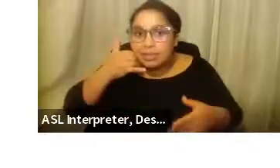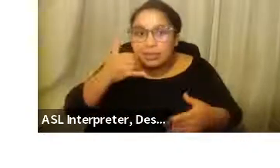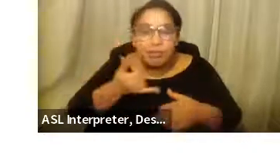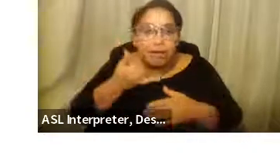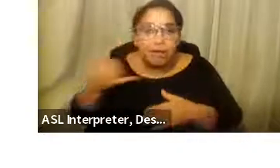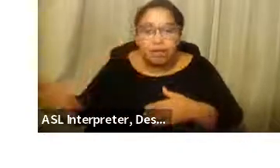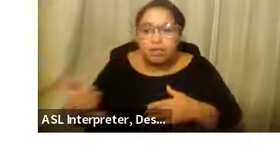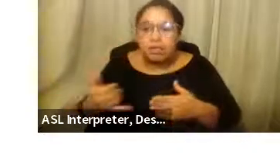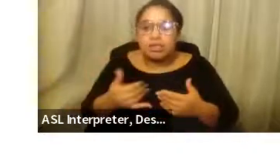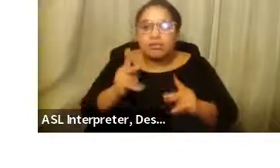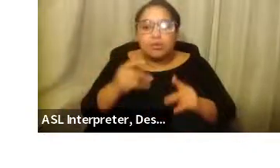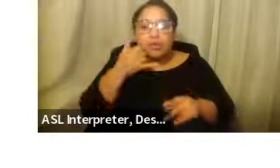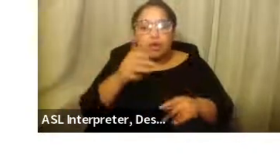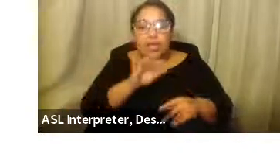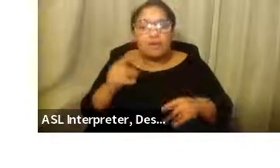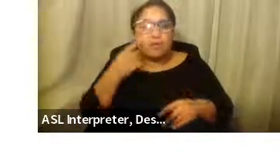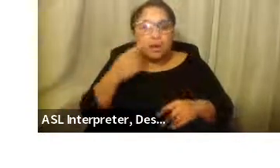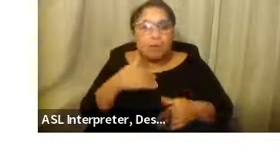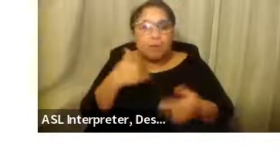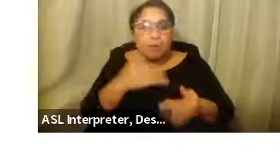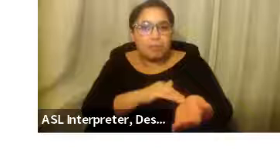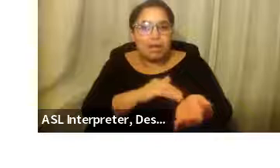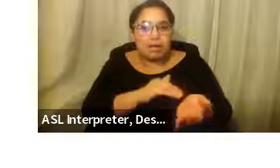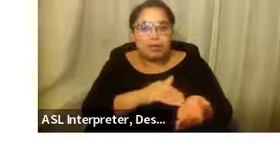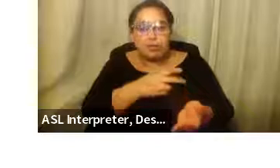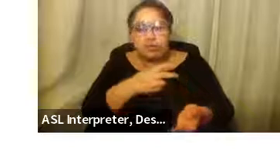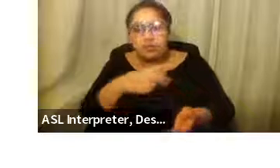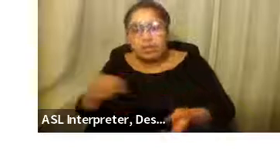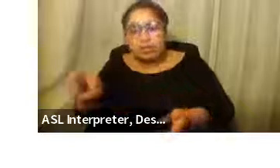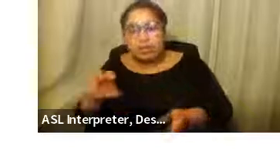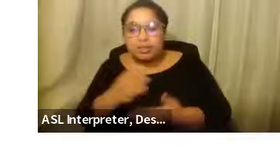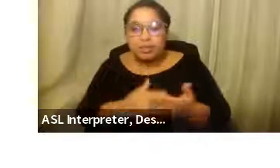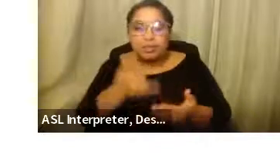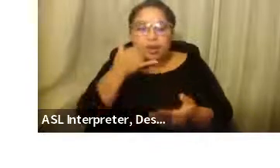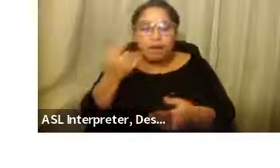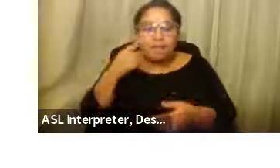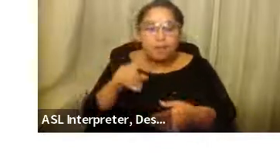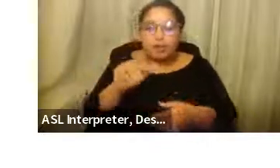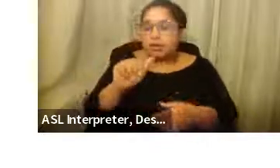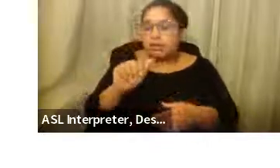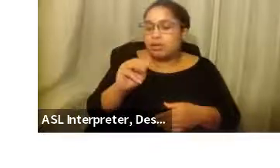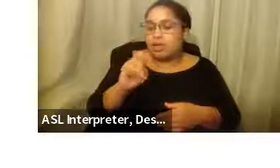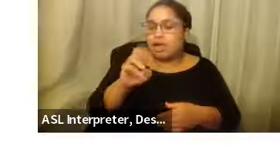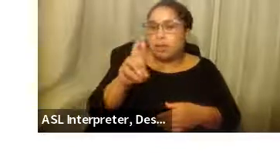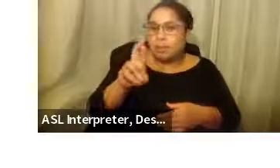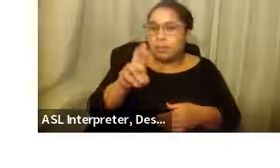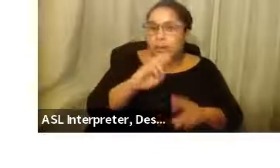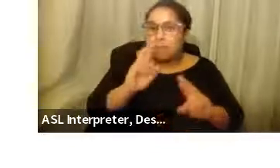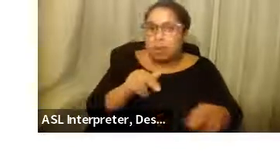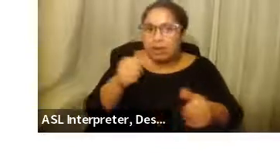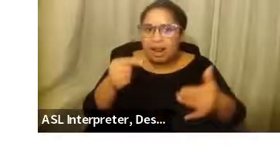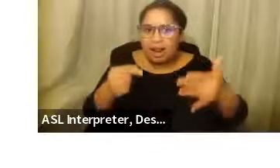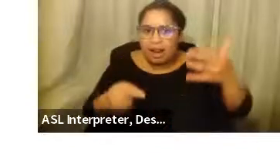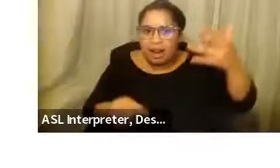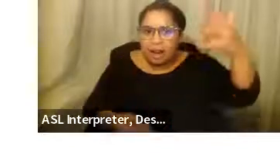individuals that not only call 911 for medical transports, but they call 911 for and report a wide variety of things to